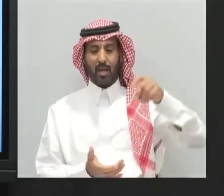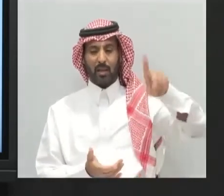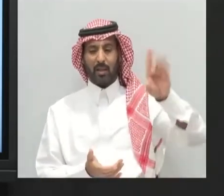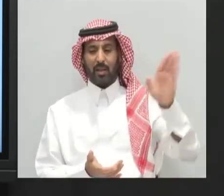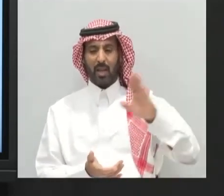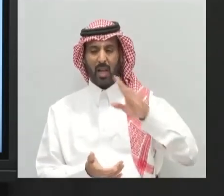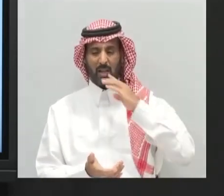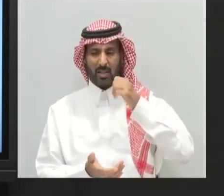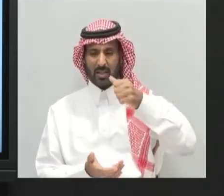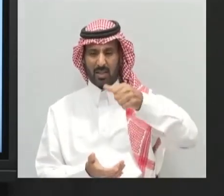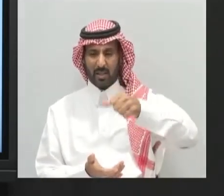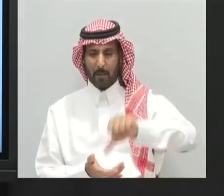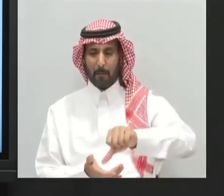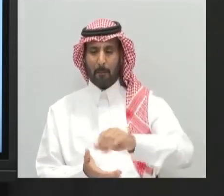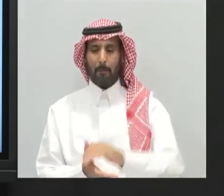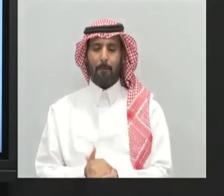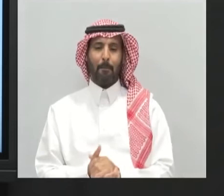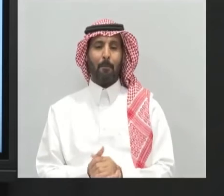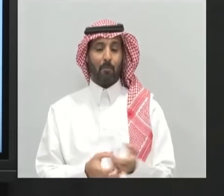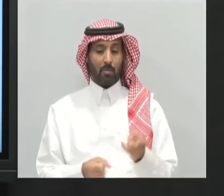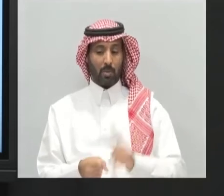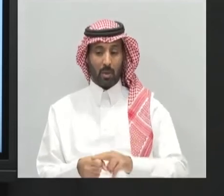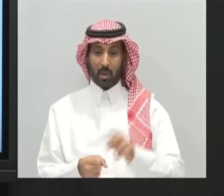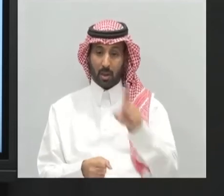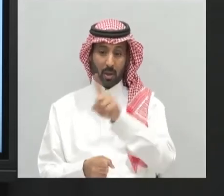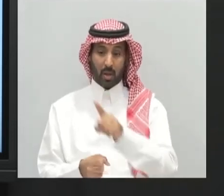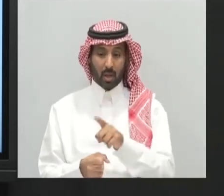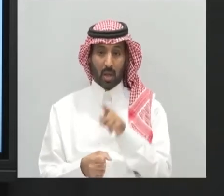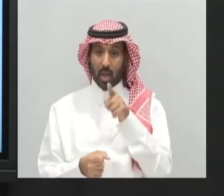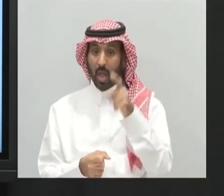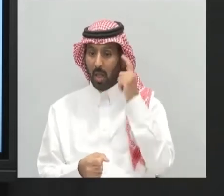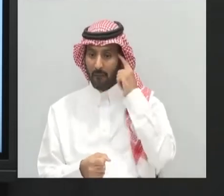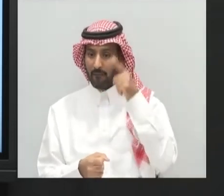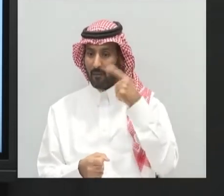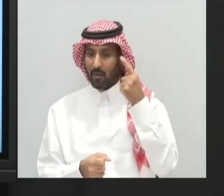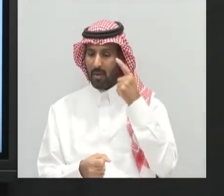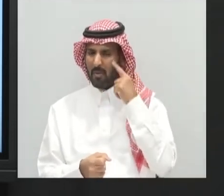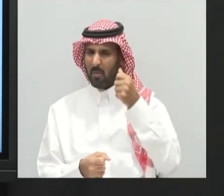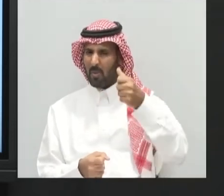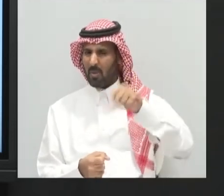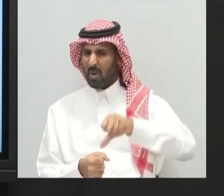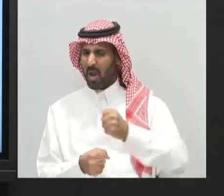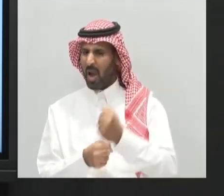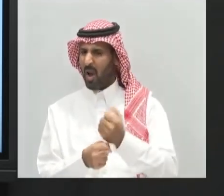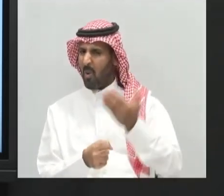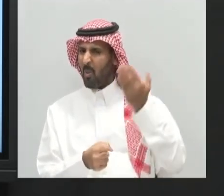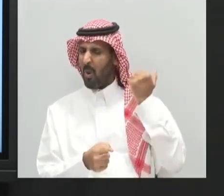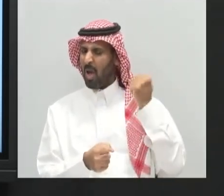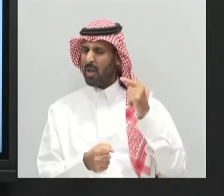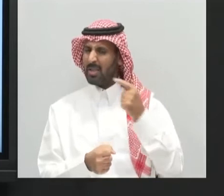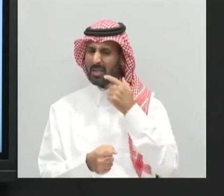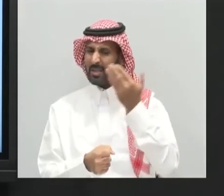So let me ask you again, can you now think of a bad thing that happened to you last